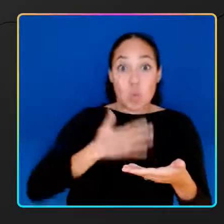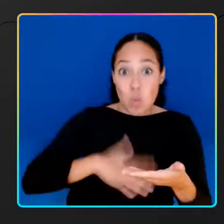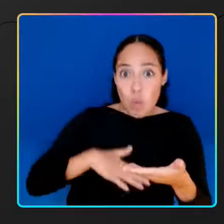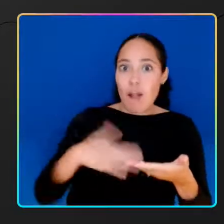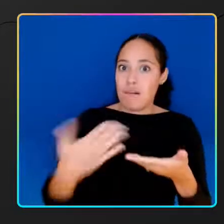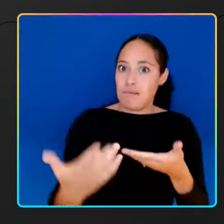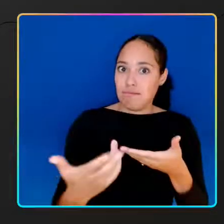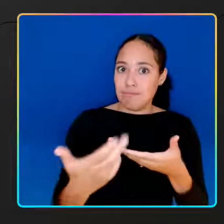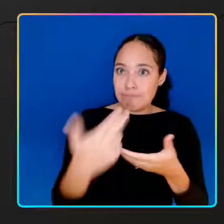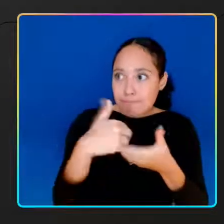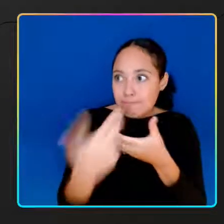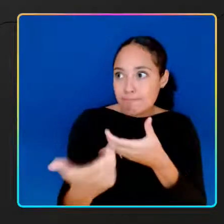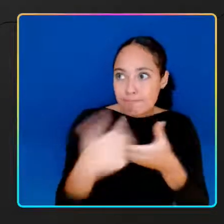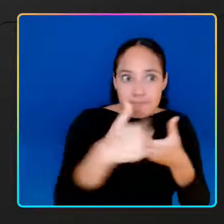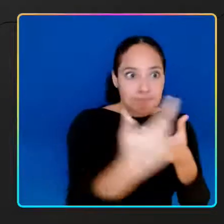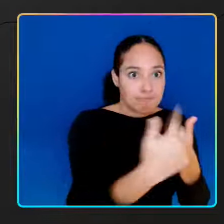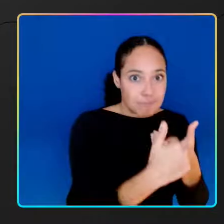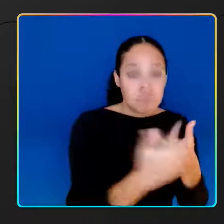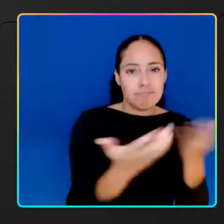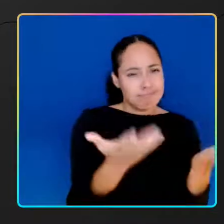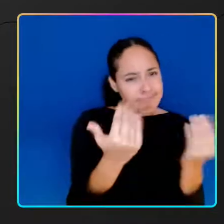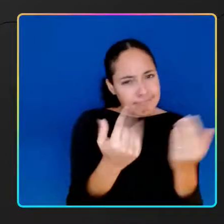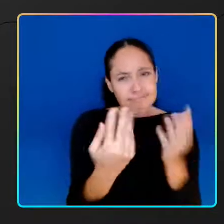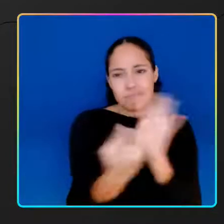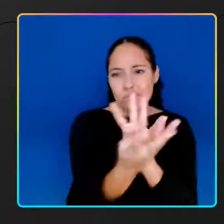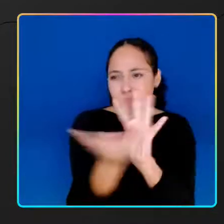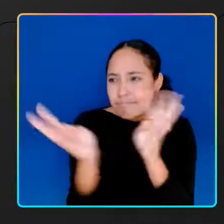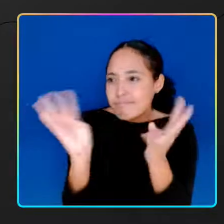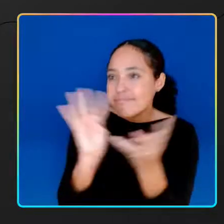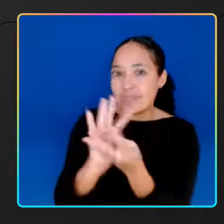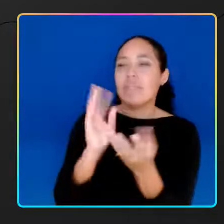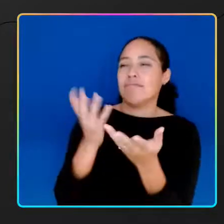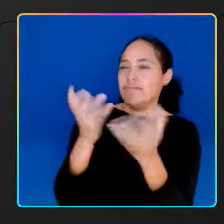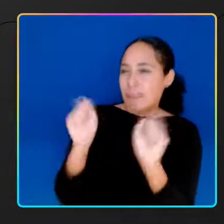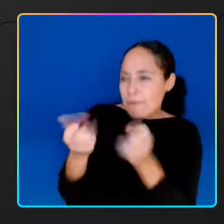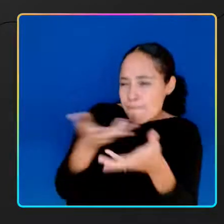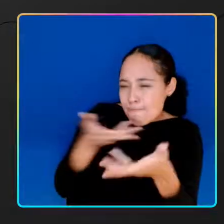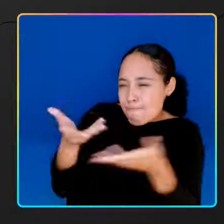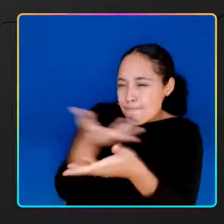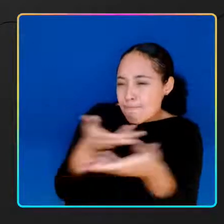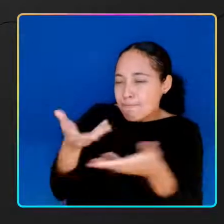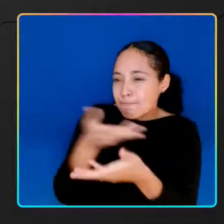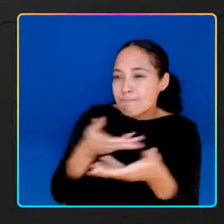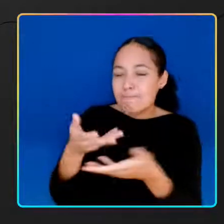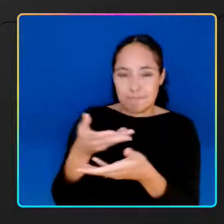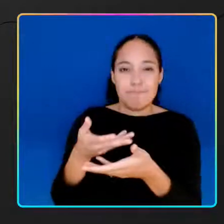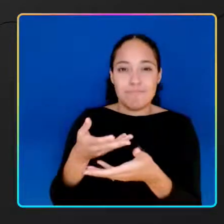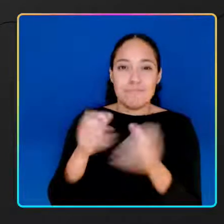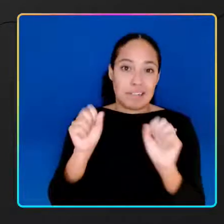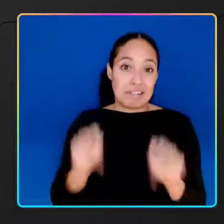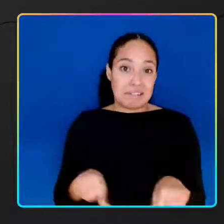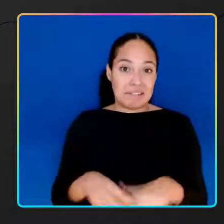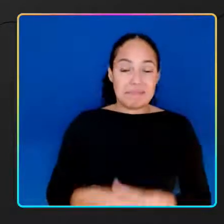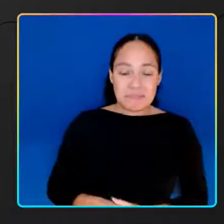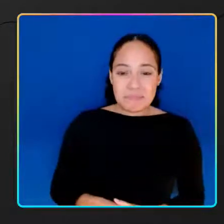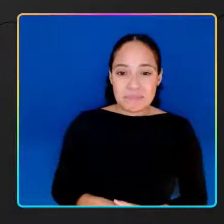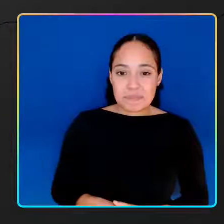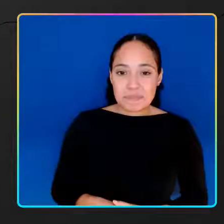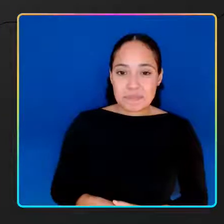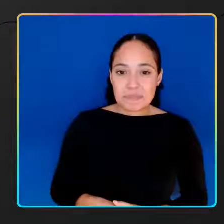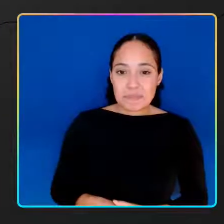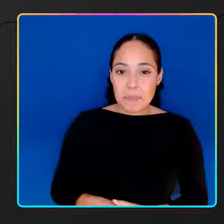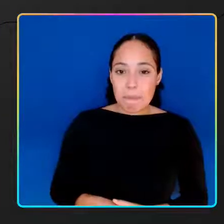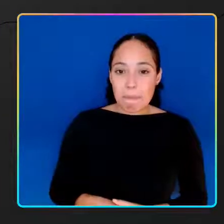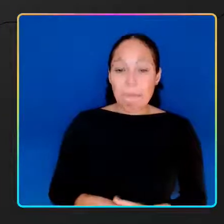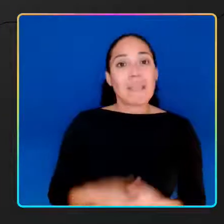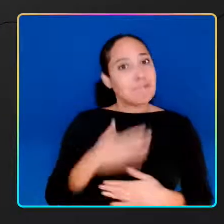questions, we can do some sharing of links and reads. There's been all sorts mentioned in this session. Then do join